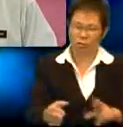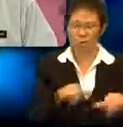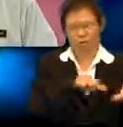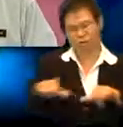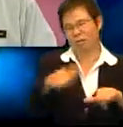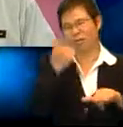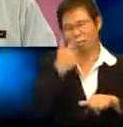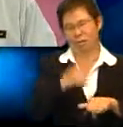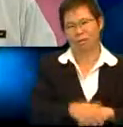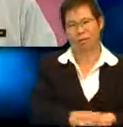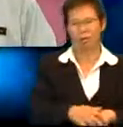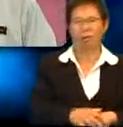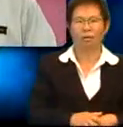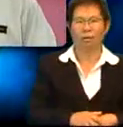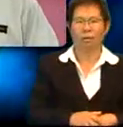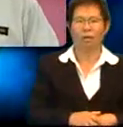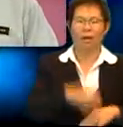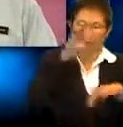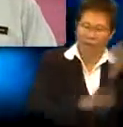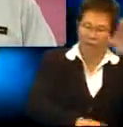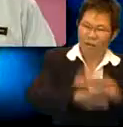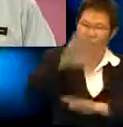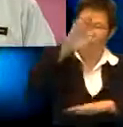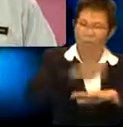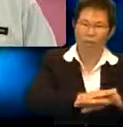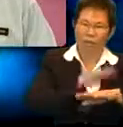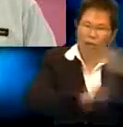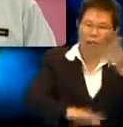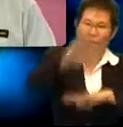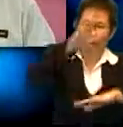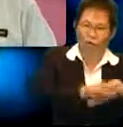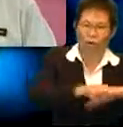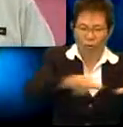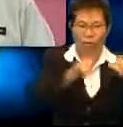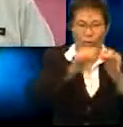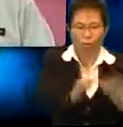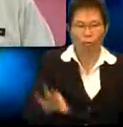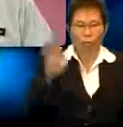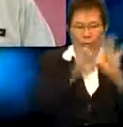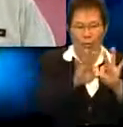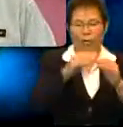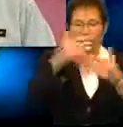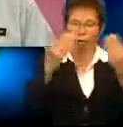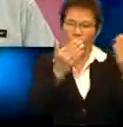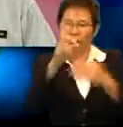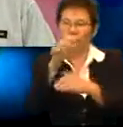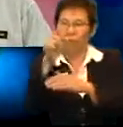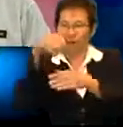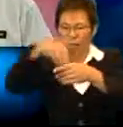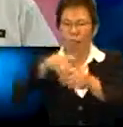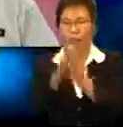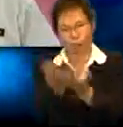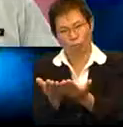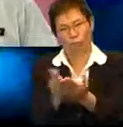mundane classroom activities. Hand-on activities are more meaningful to them compared to data